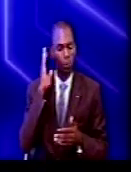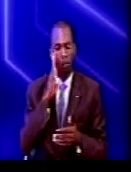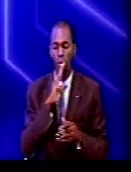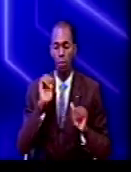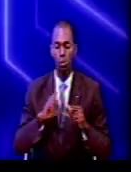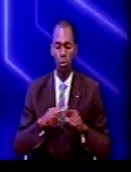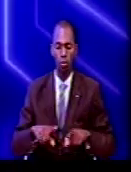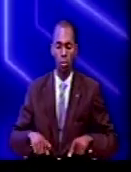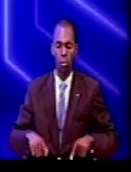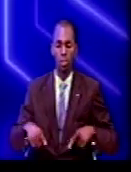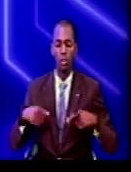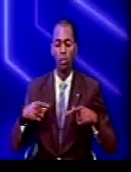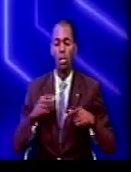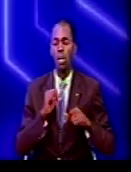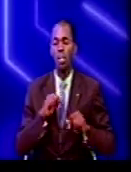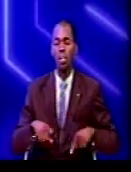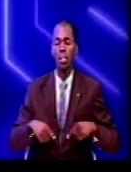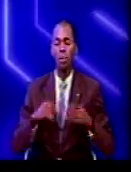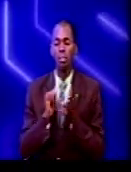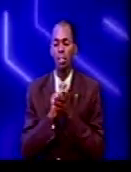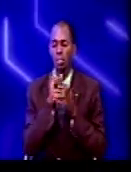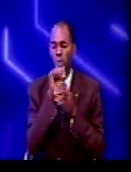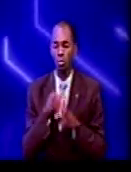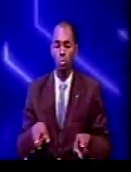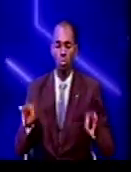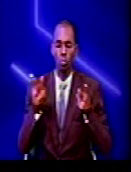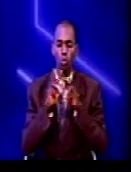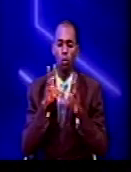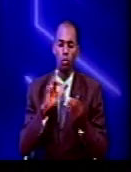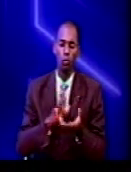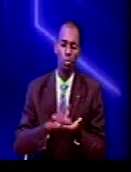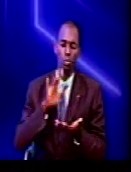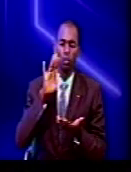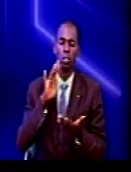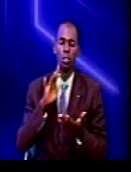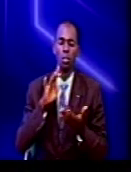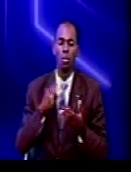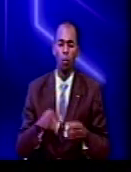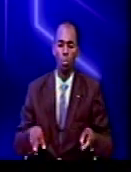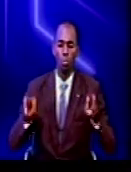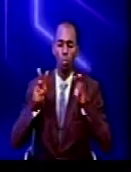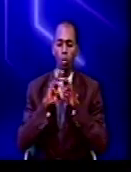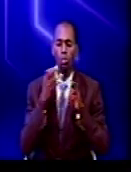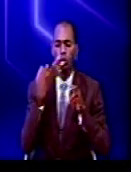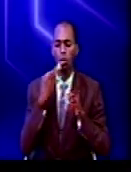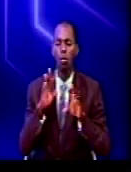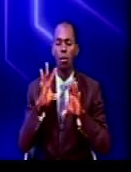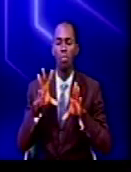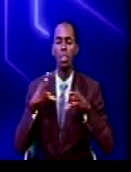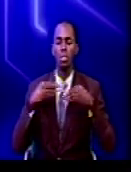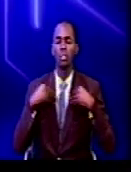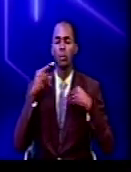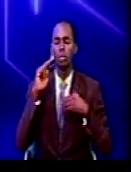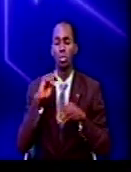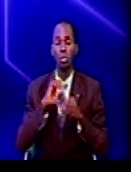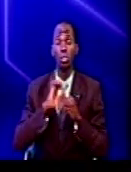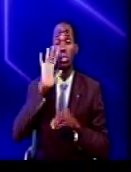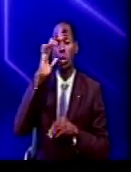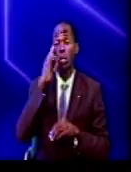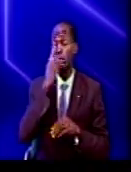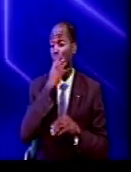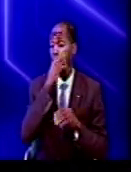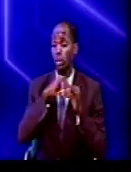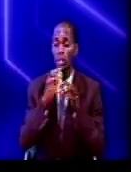we will all be able to lead a life that is worthy of glory, worthy